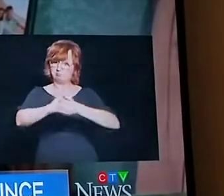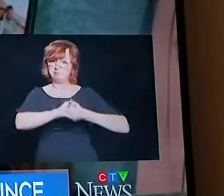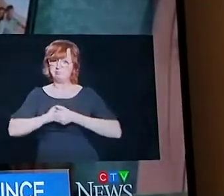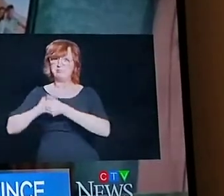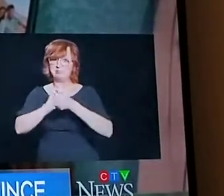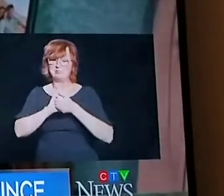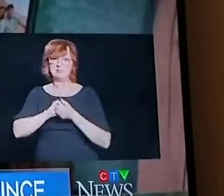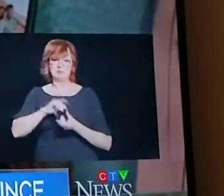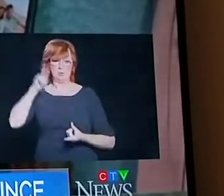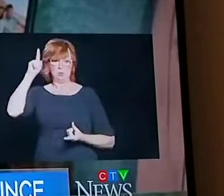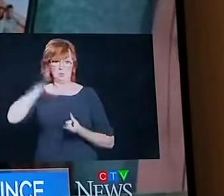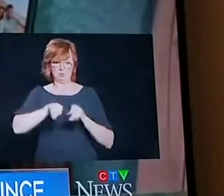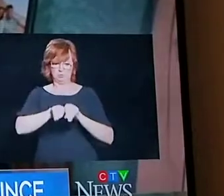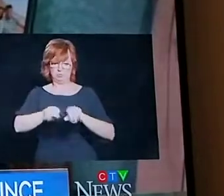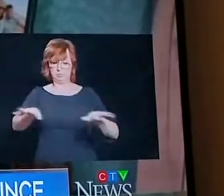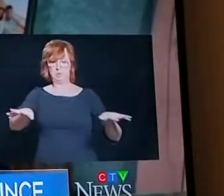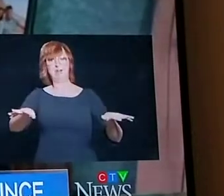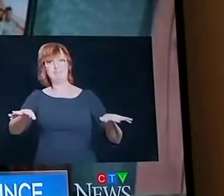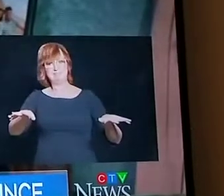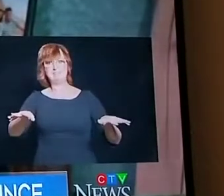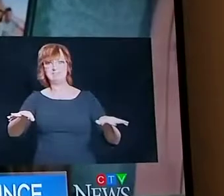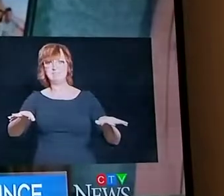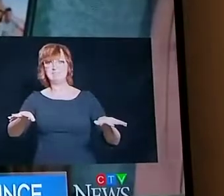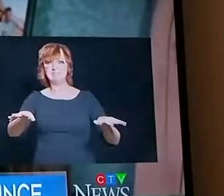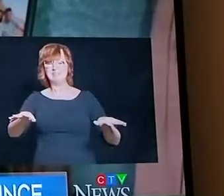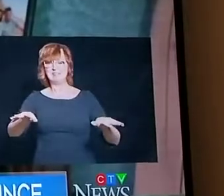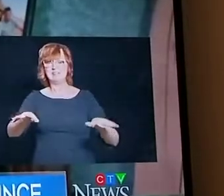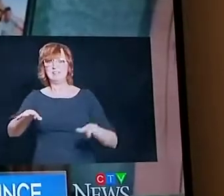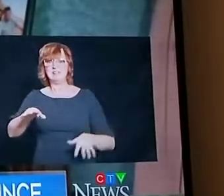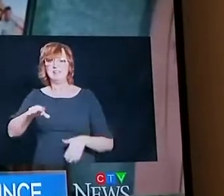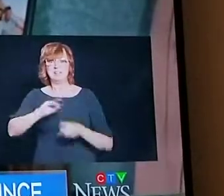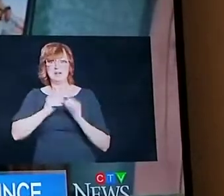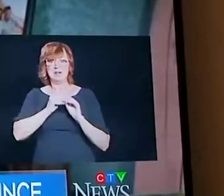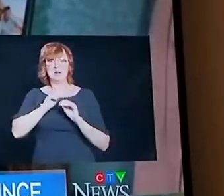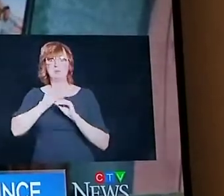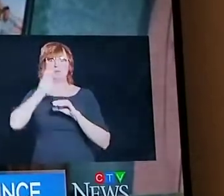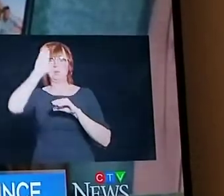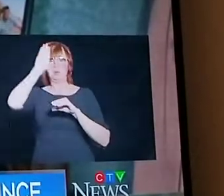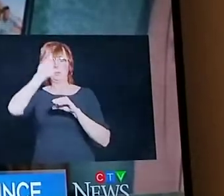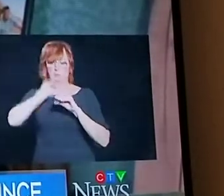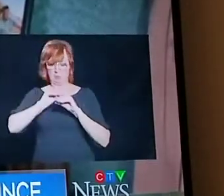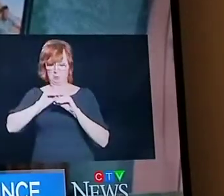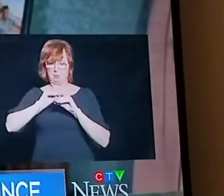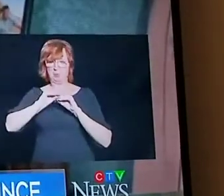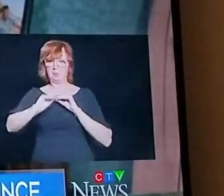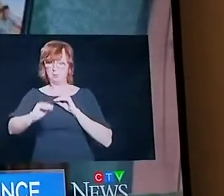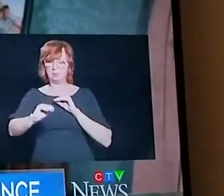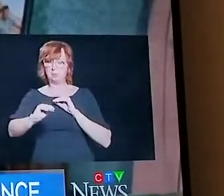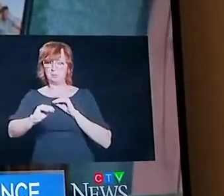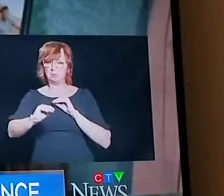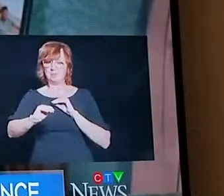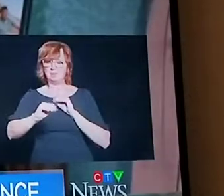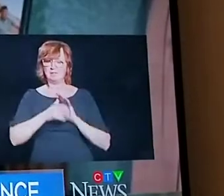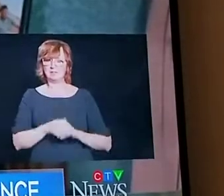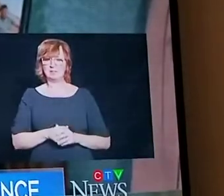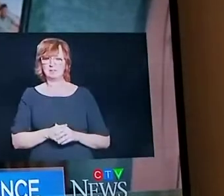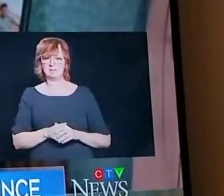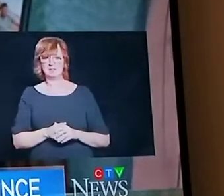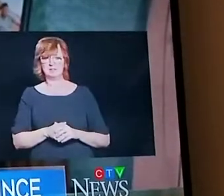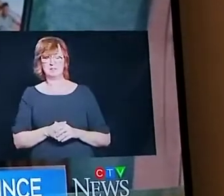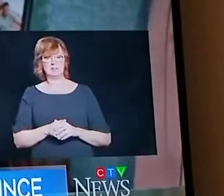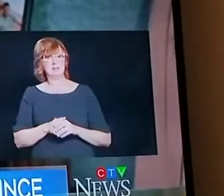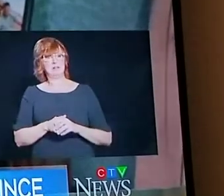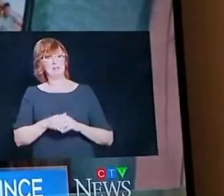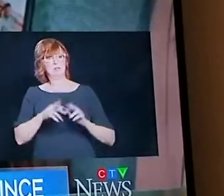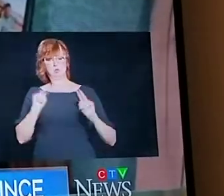have flattened the curve. By any objective measure, what we are doing in Saskatchewan, it is working. What you are doing